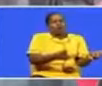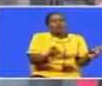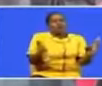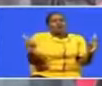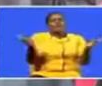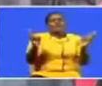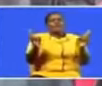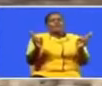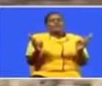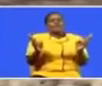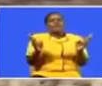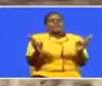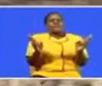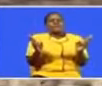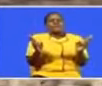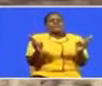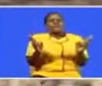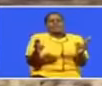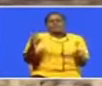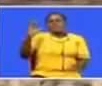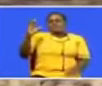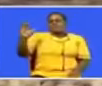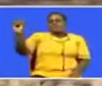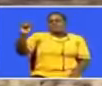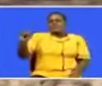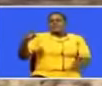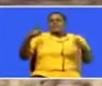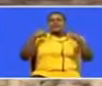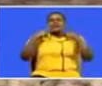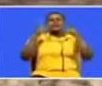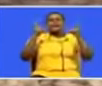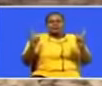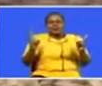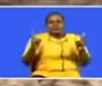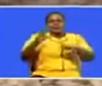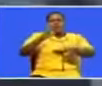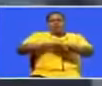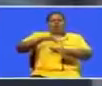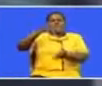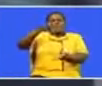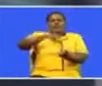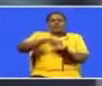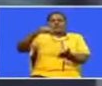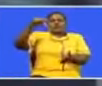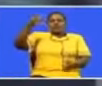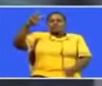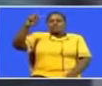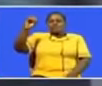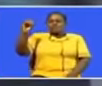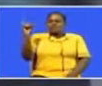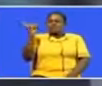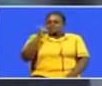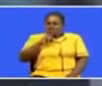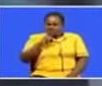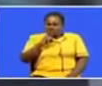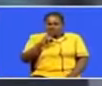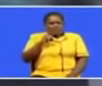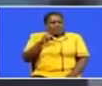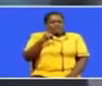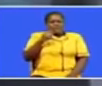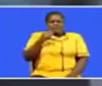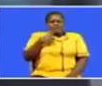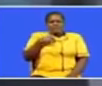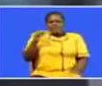ziko tayari kuingia Kenya. Cabinet has pronounced itself on the position of GMO. So it's not something